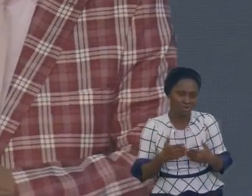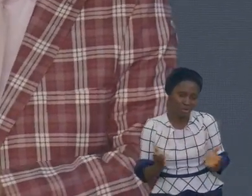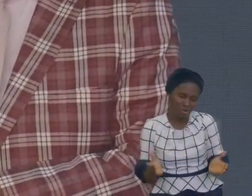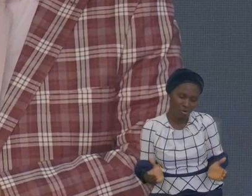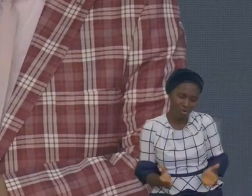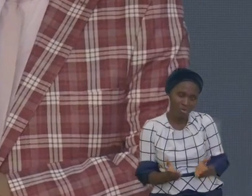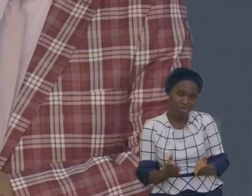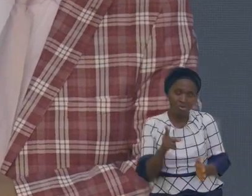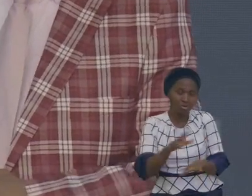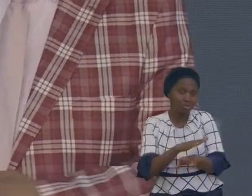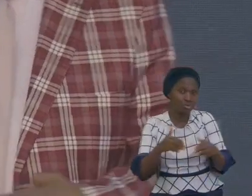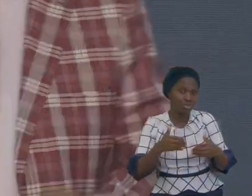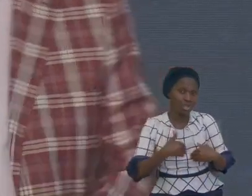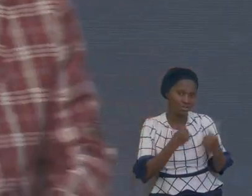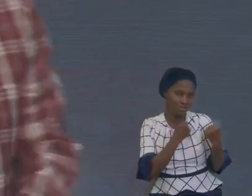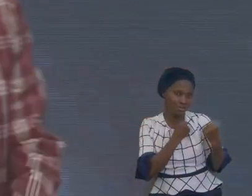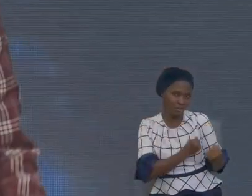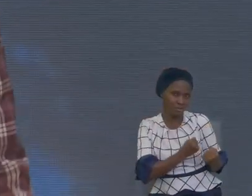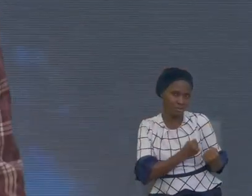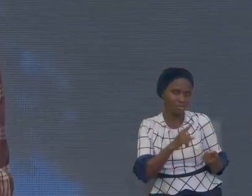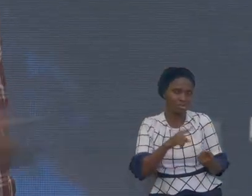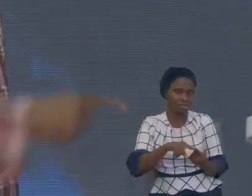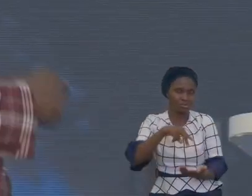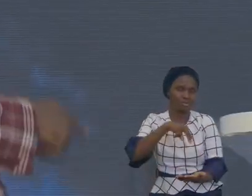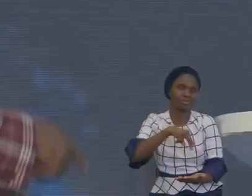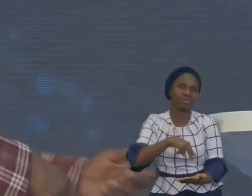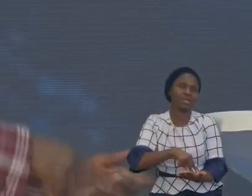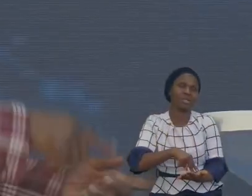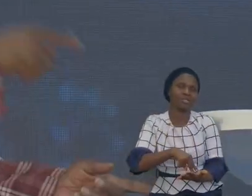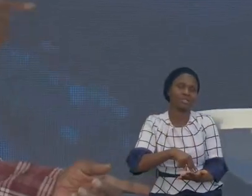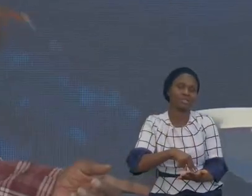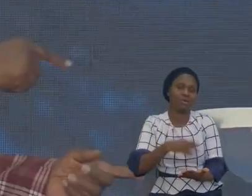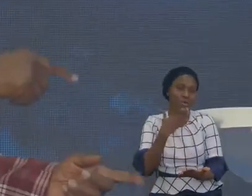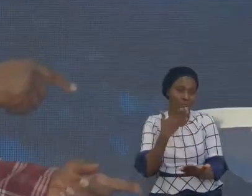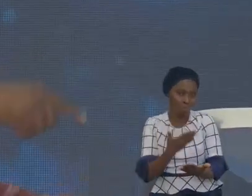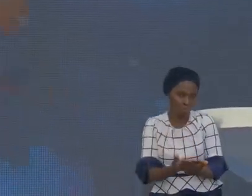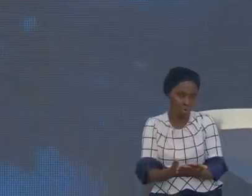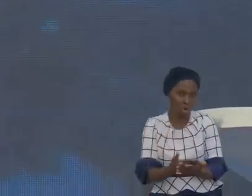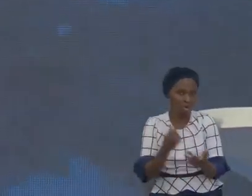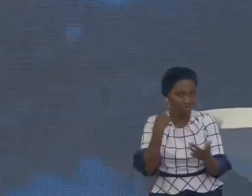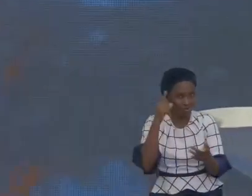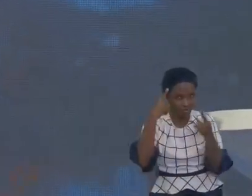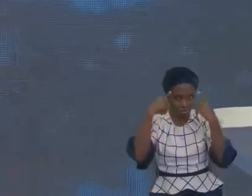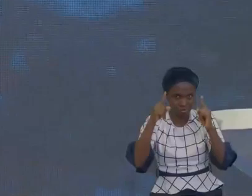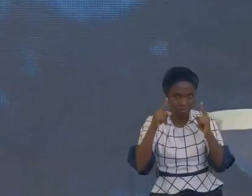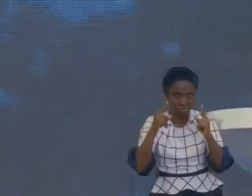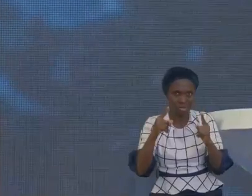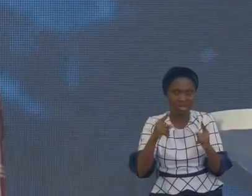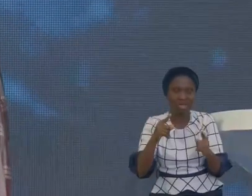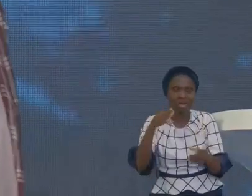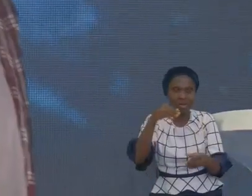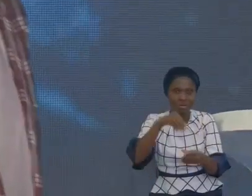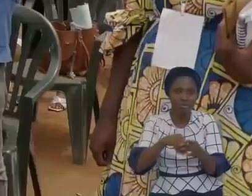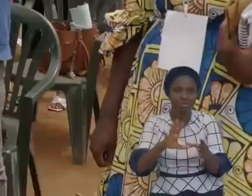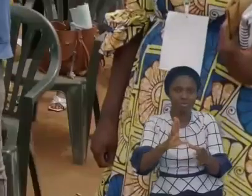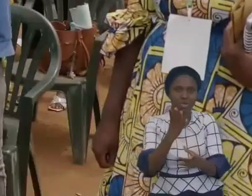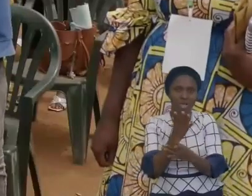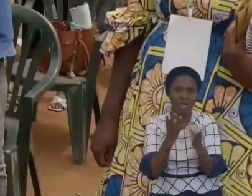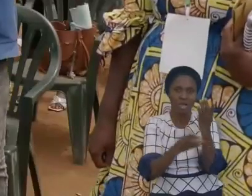lay your hand on that backbone and then the Lord strengthen you from the physical to the spiritual.